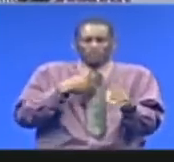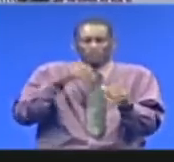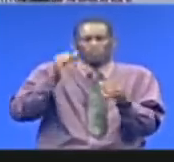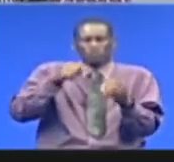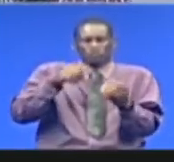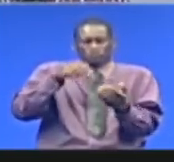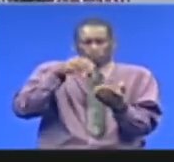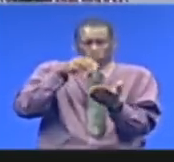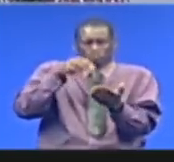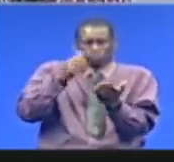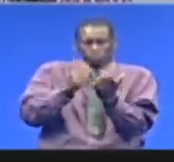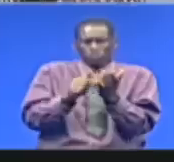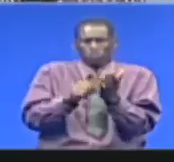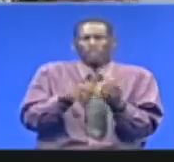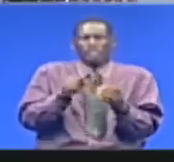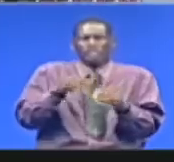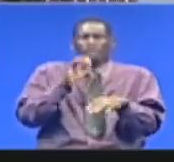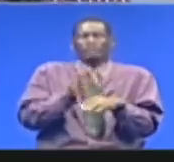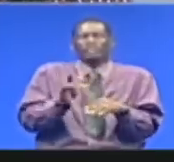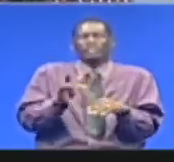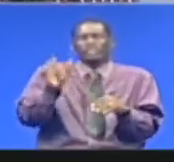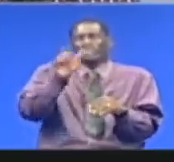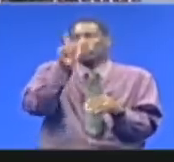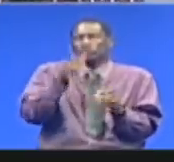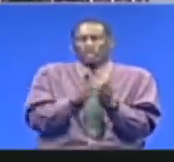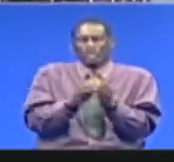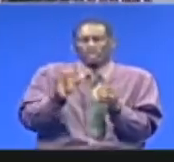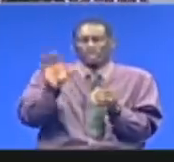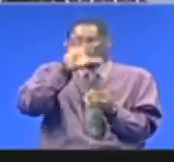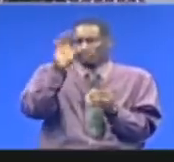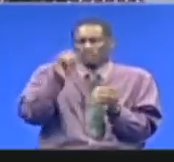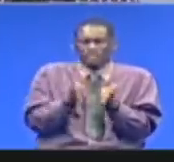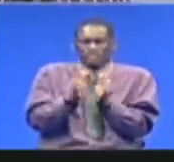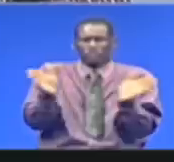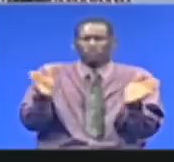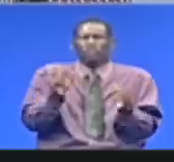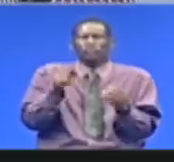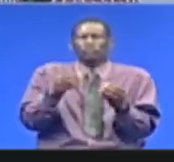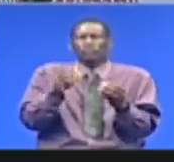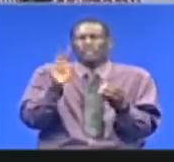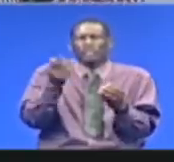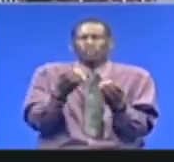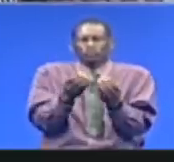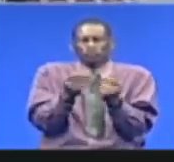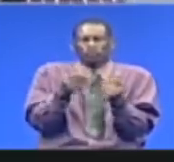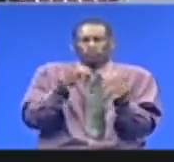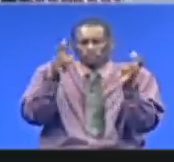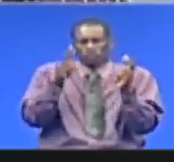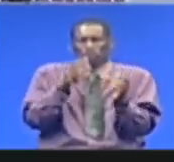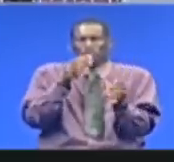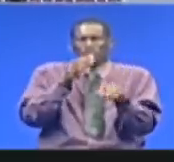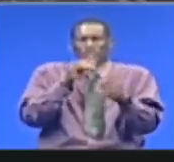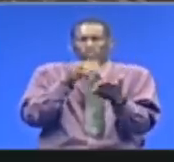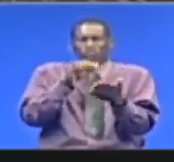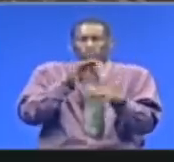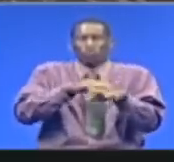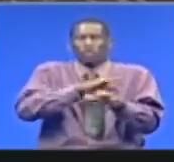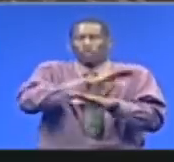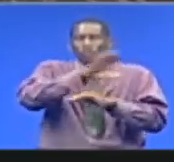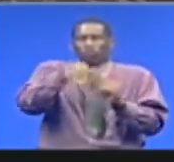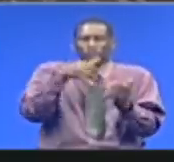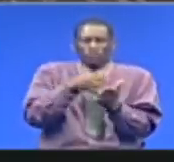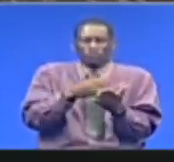region and even the continent. Right. So it's good for Kenya now to stand up and sort of these issues. All but it would be good if it is now all inclusive. All right. Well, thank